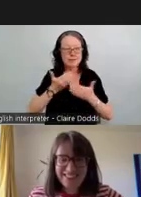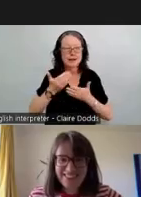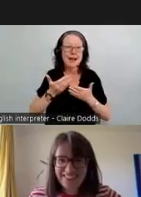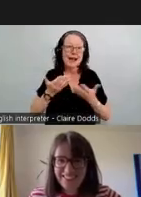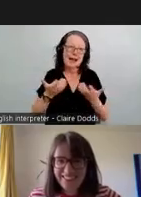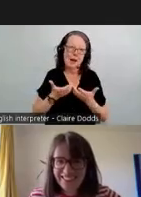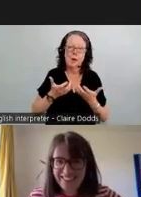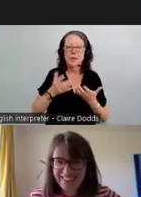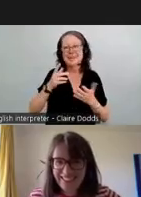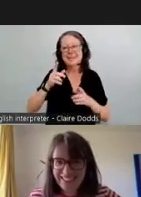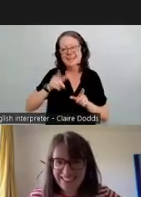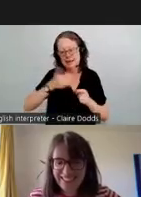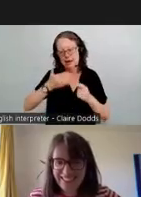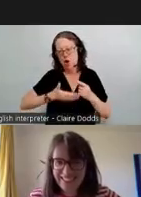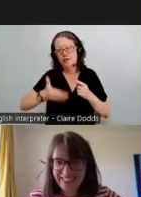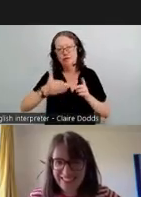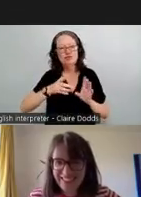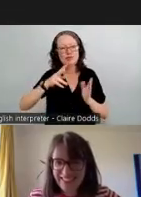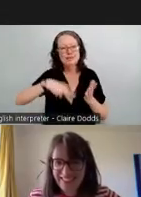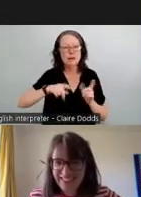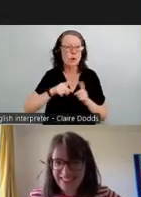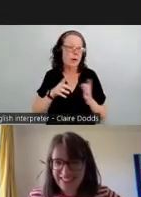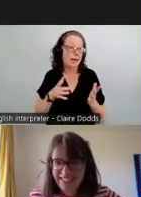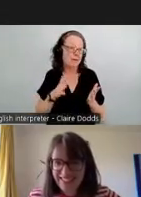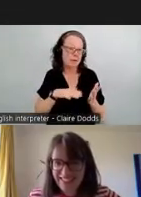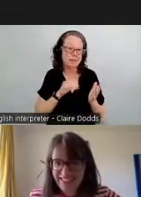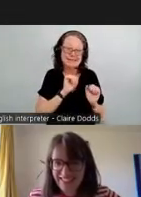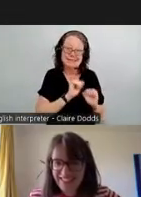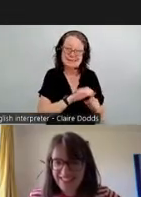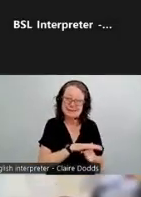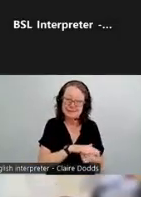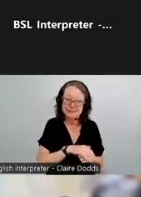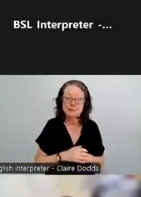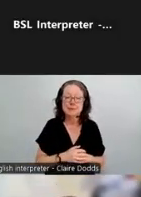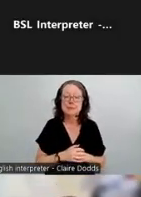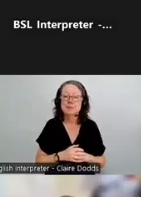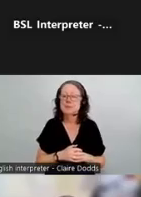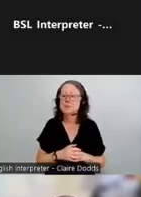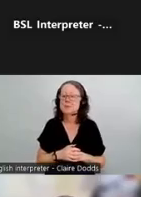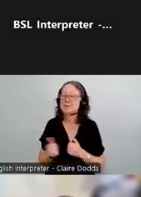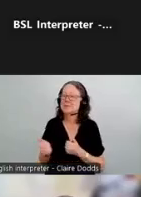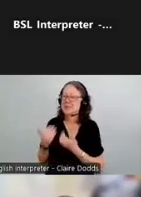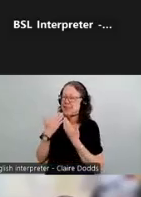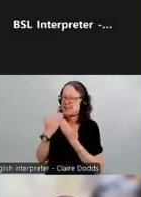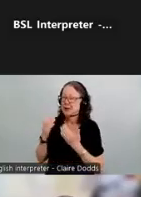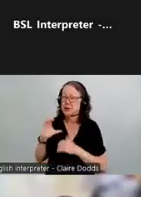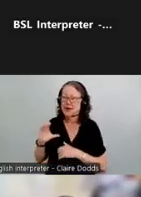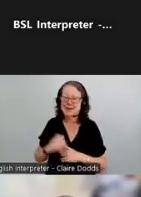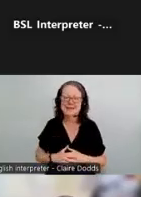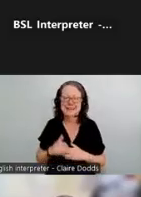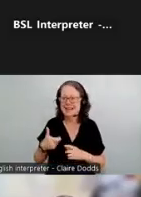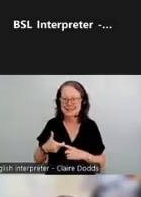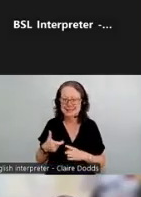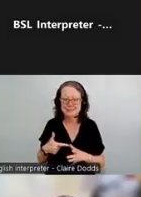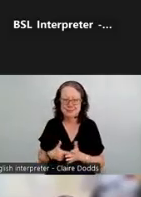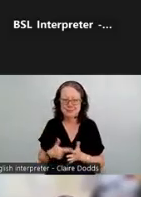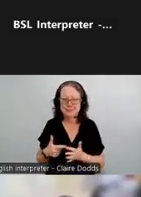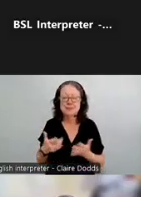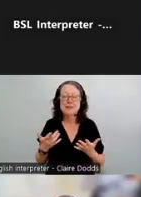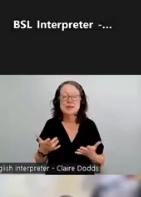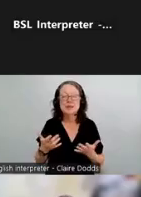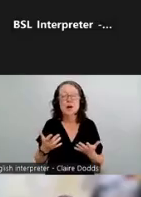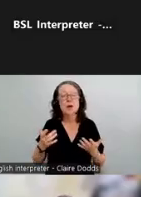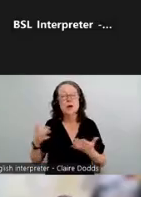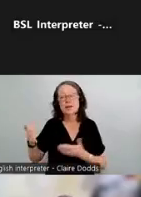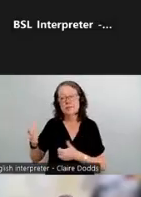Well, thanks, Kate, and everybody. Yeah, so we're going from the sort of national picture to very specific example of how